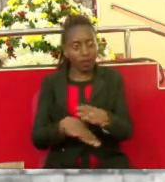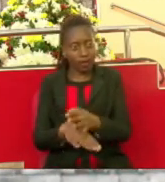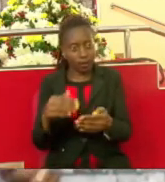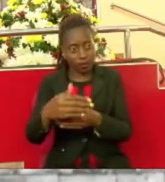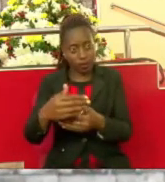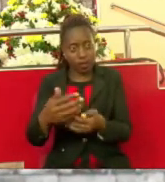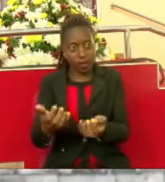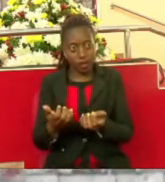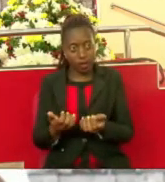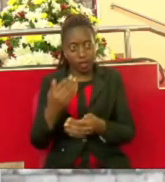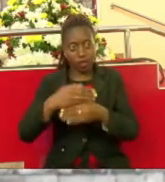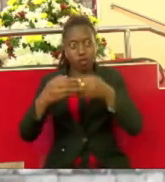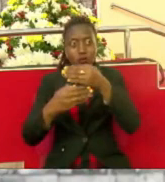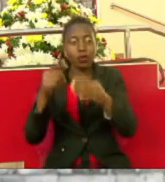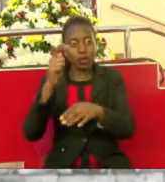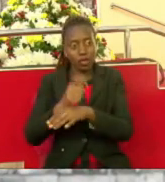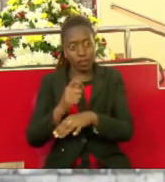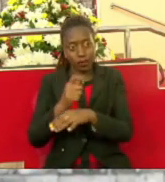And he died in the right stead with God.